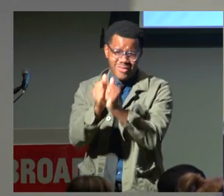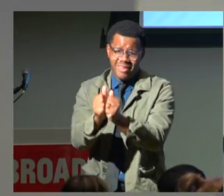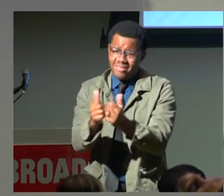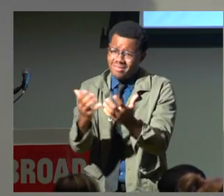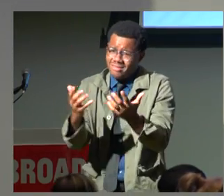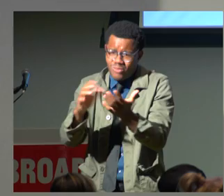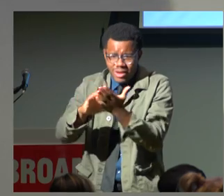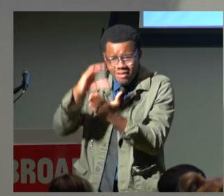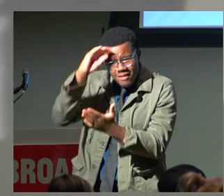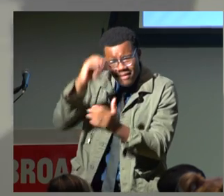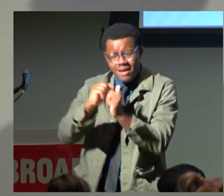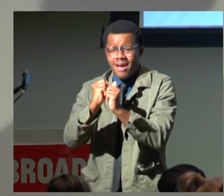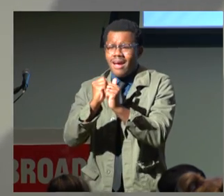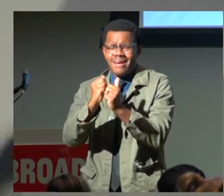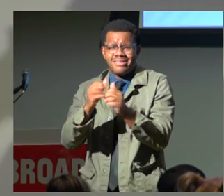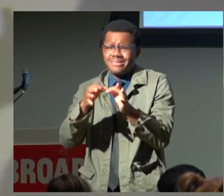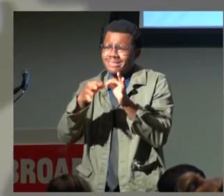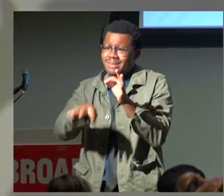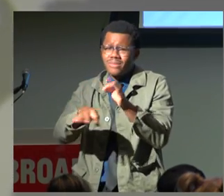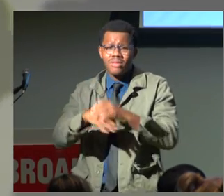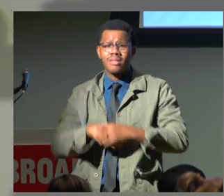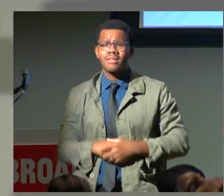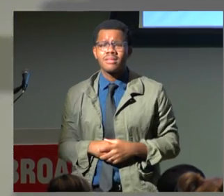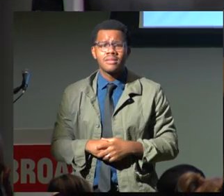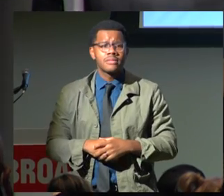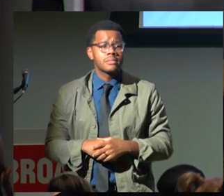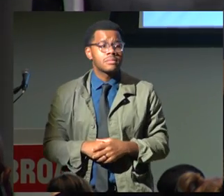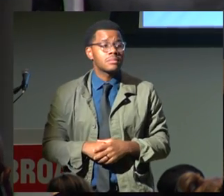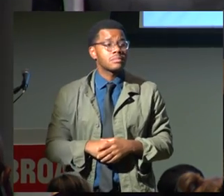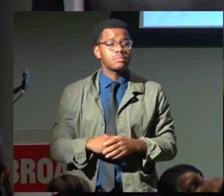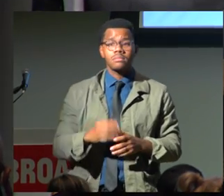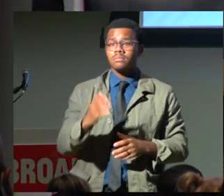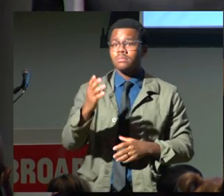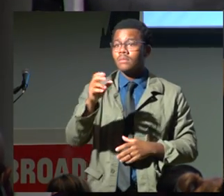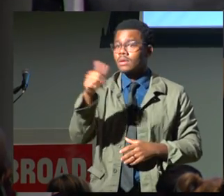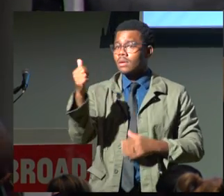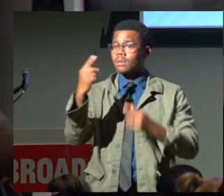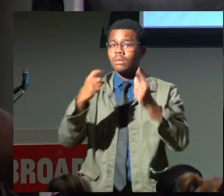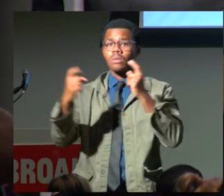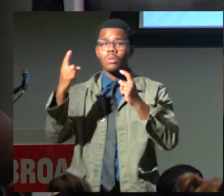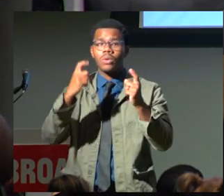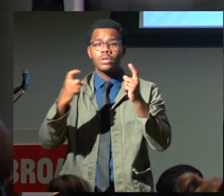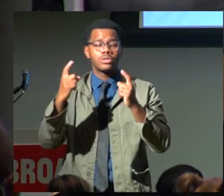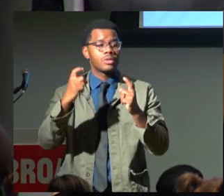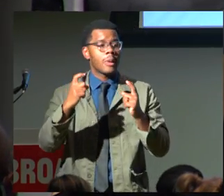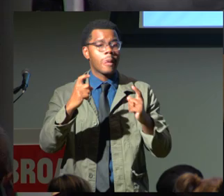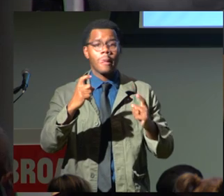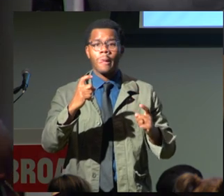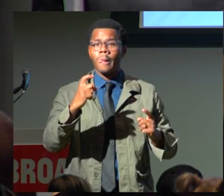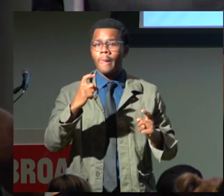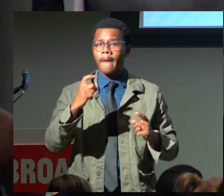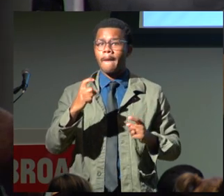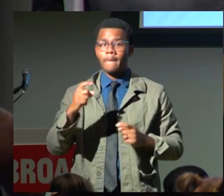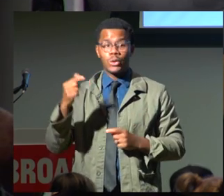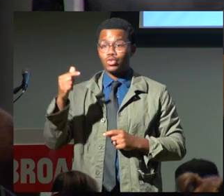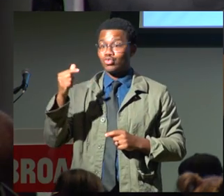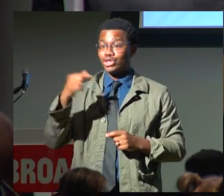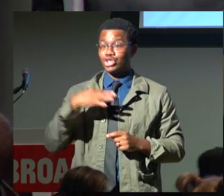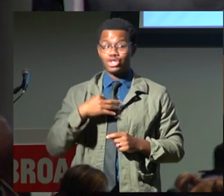just simple as that. Yeah. Any other questions? There was another lady somewhere. There was a this lady in the green